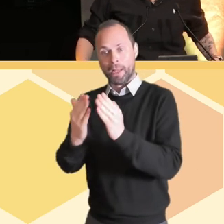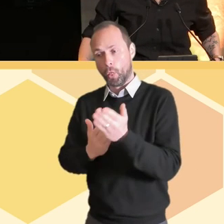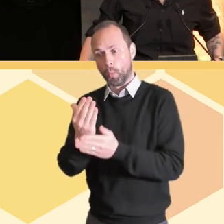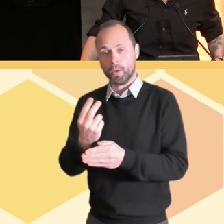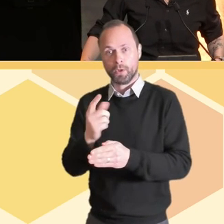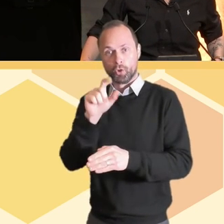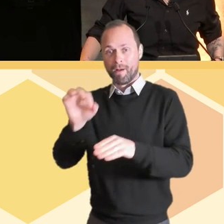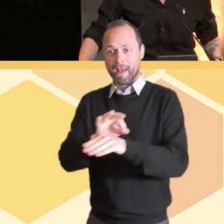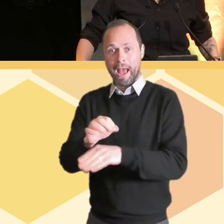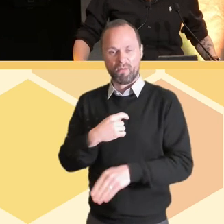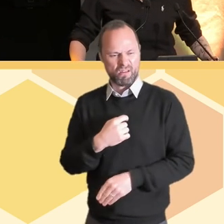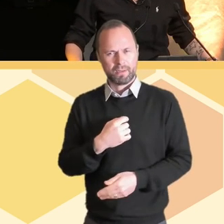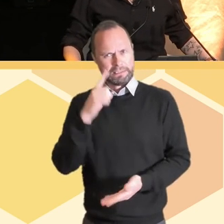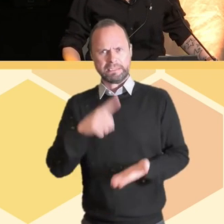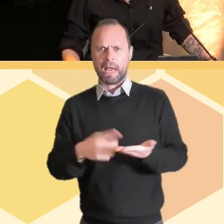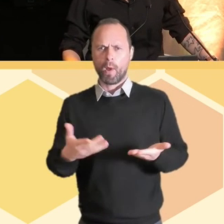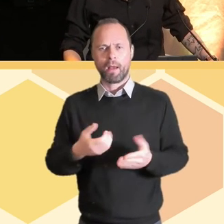good idea in the pub one night.